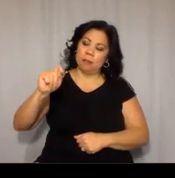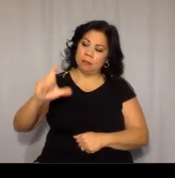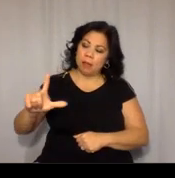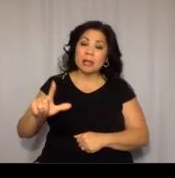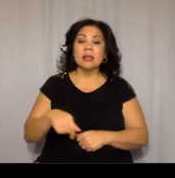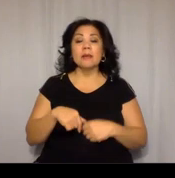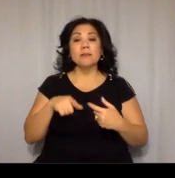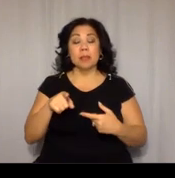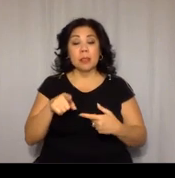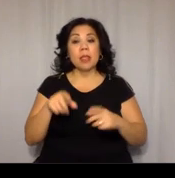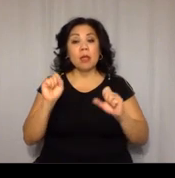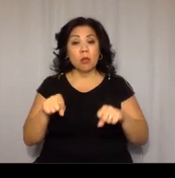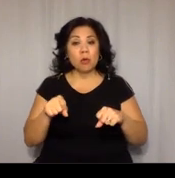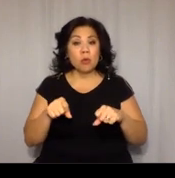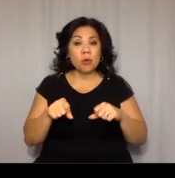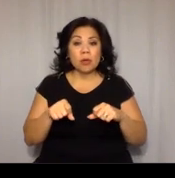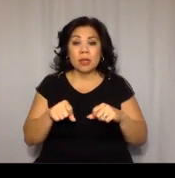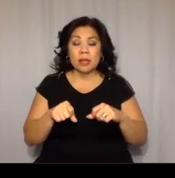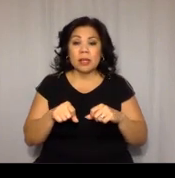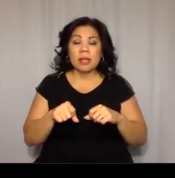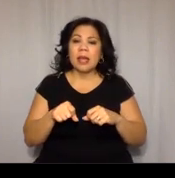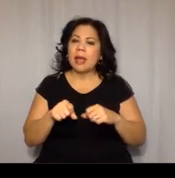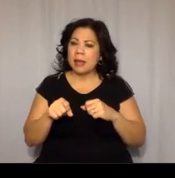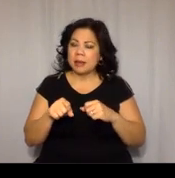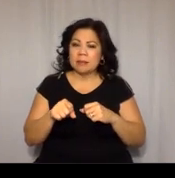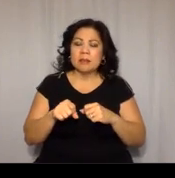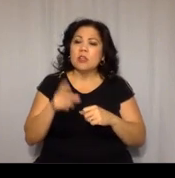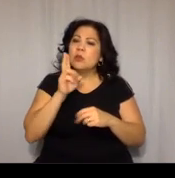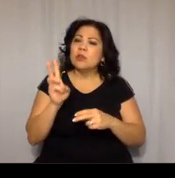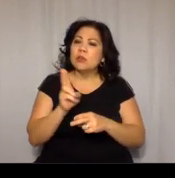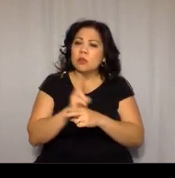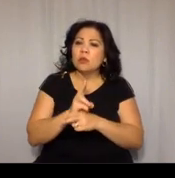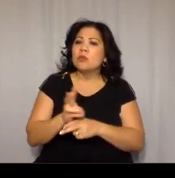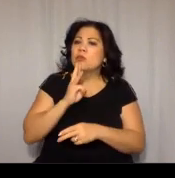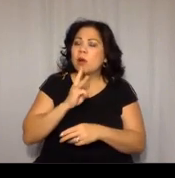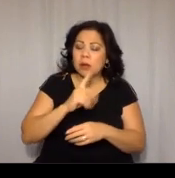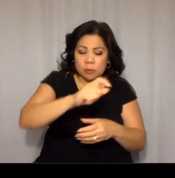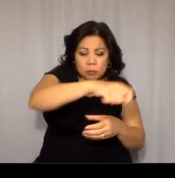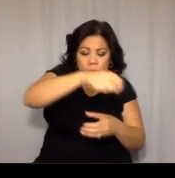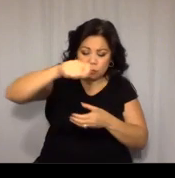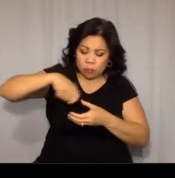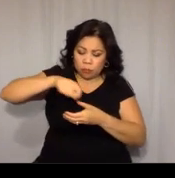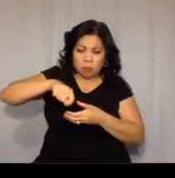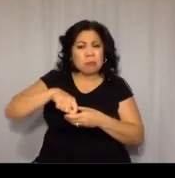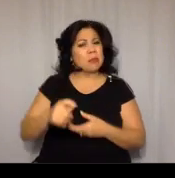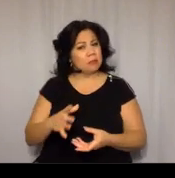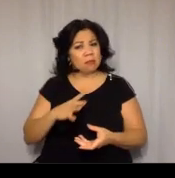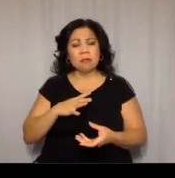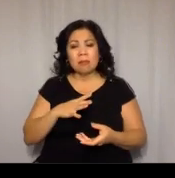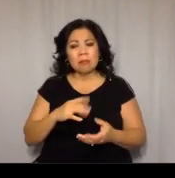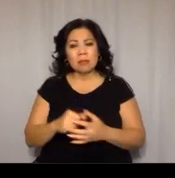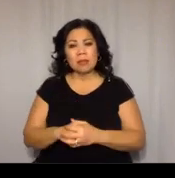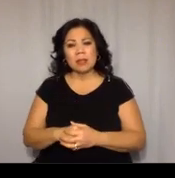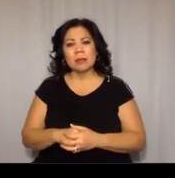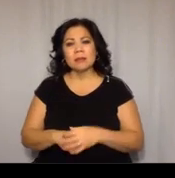can always put a little bit of water on the brush if you need to. This is acrylic paint. And as I mentioned